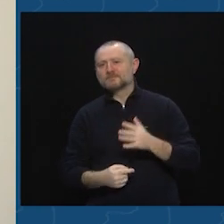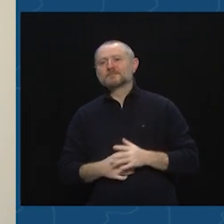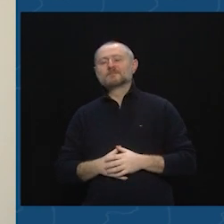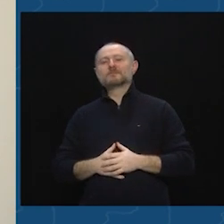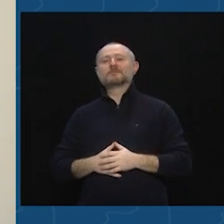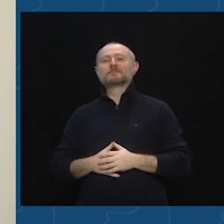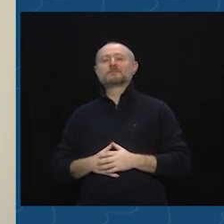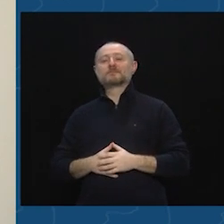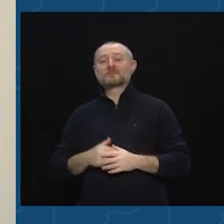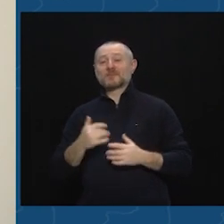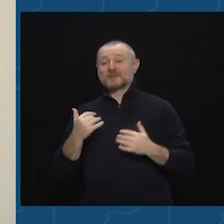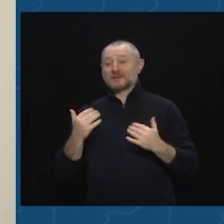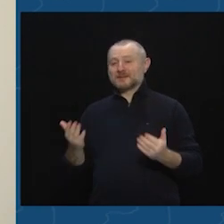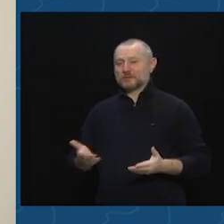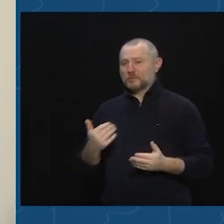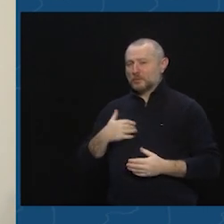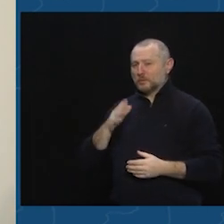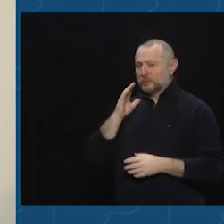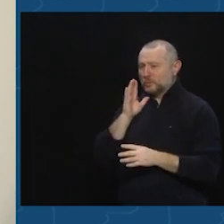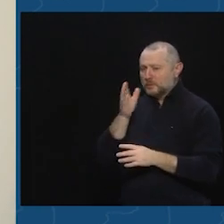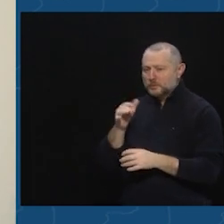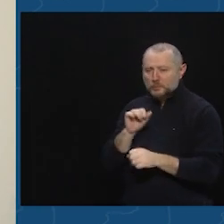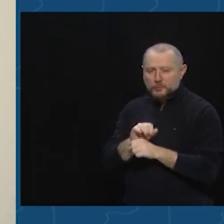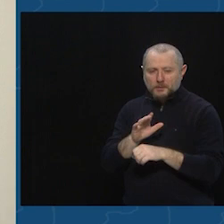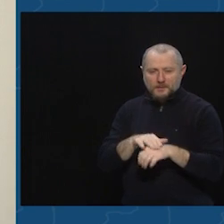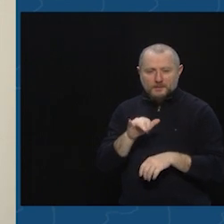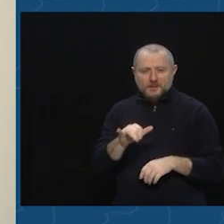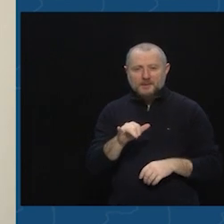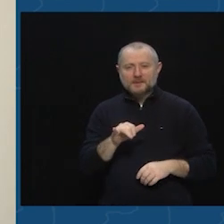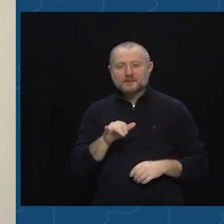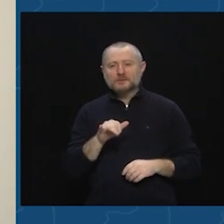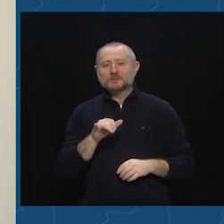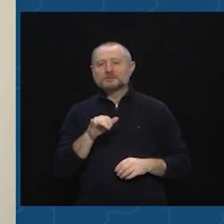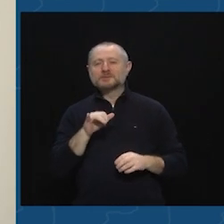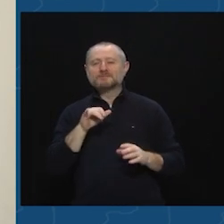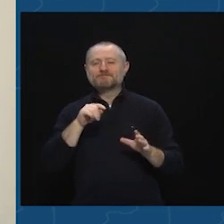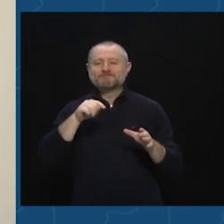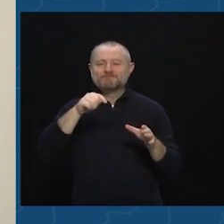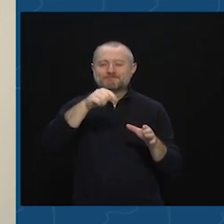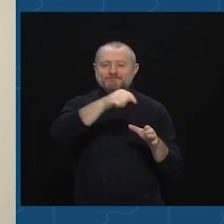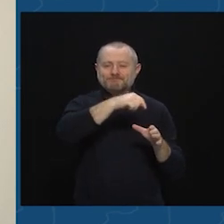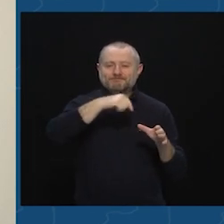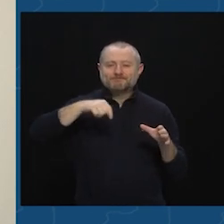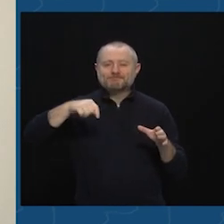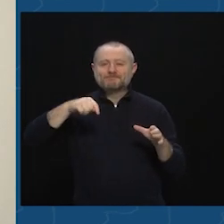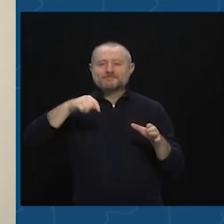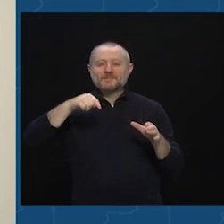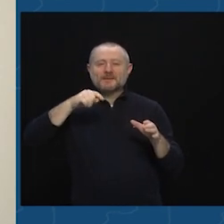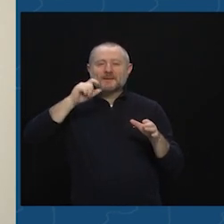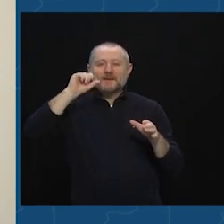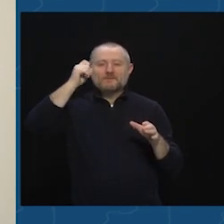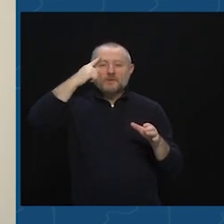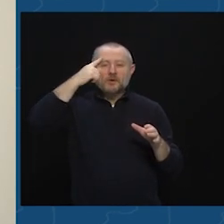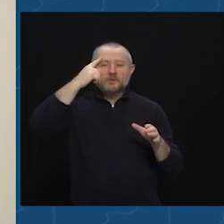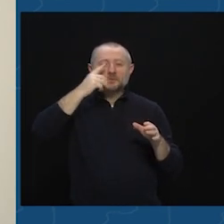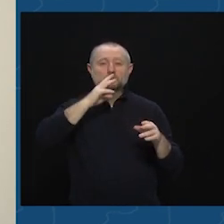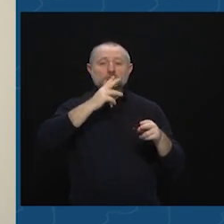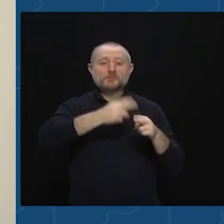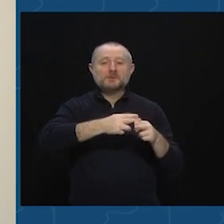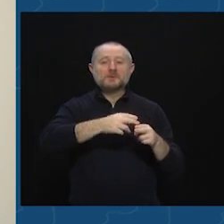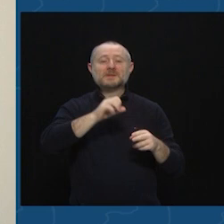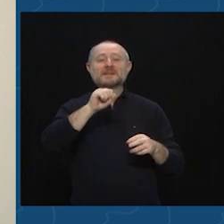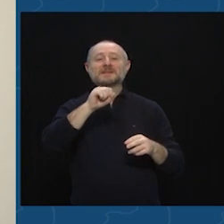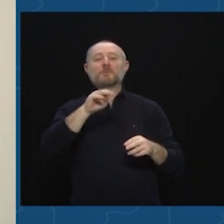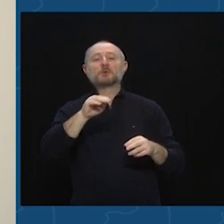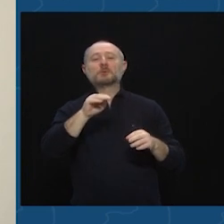mentioned social media analysts. You know, a number of these individuals who are trafficking guns, they're also on